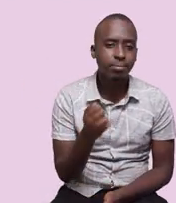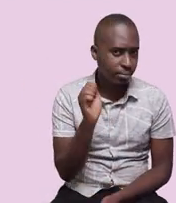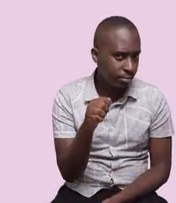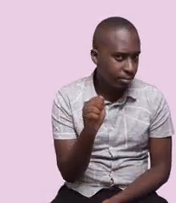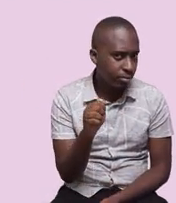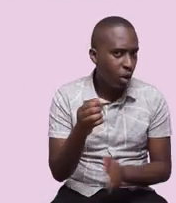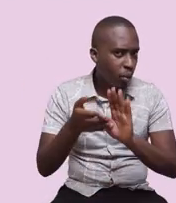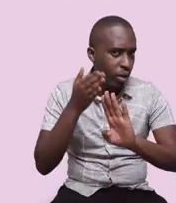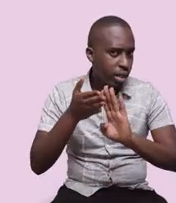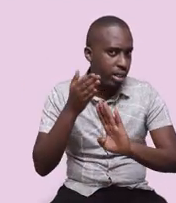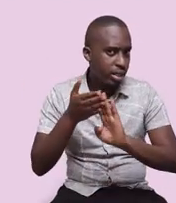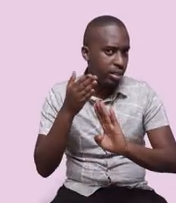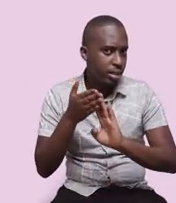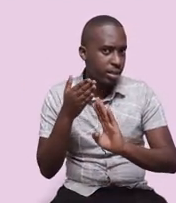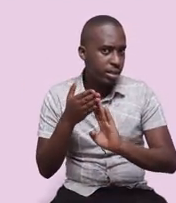Quickly.